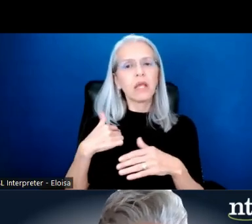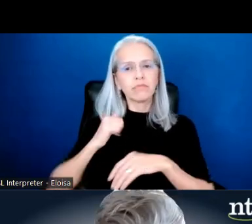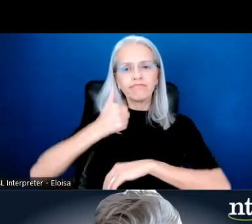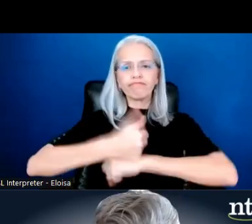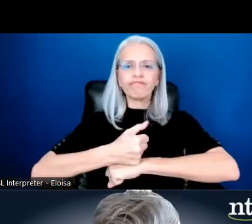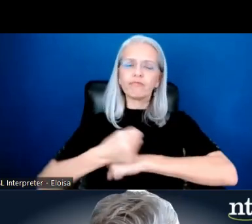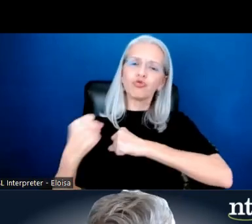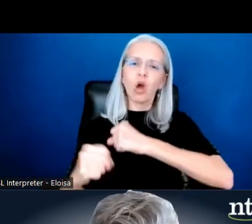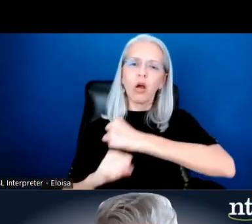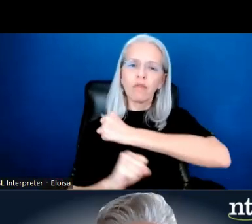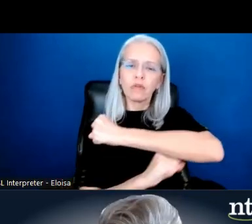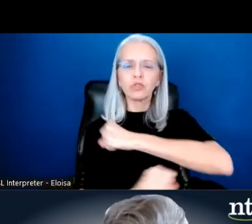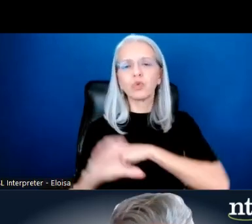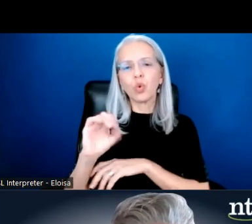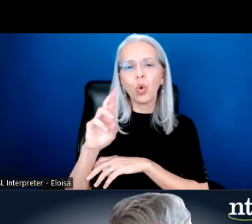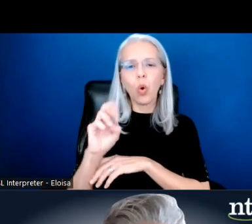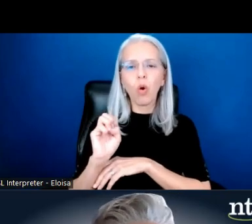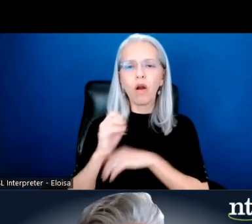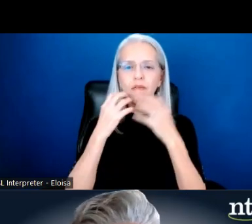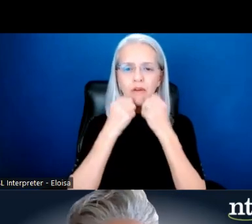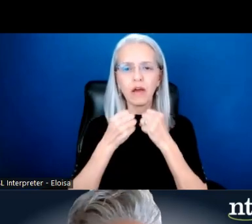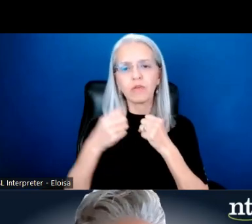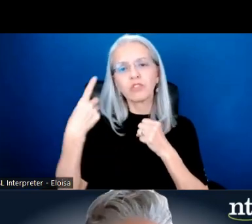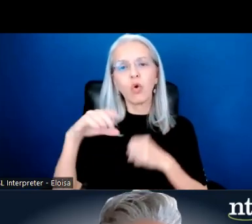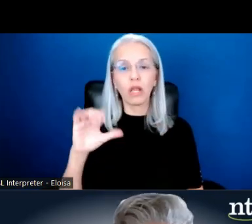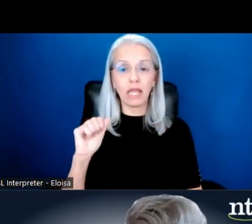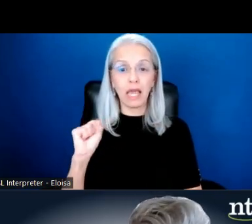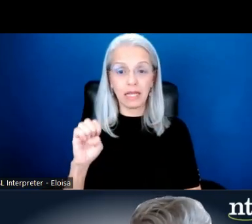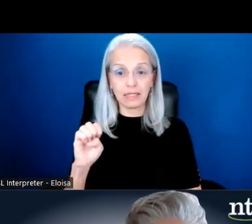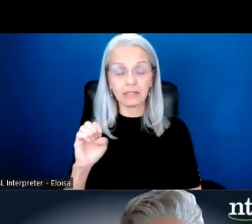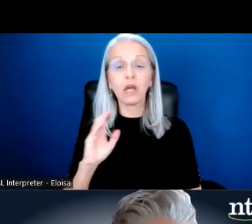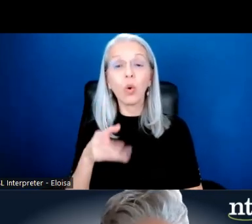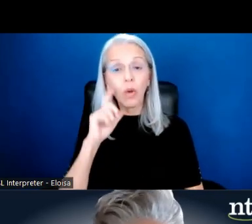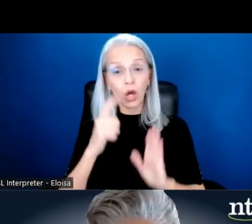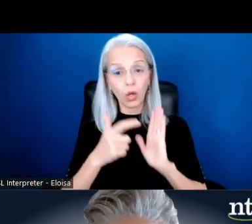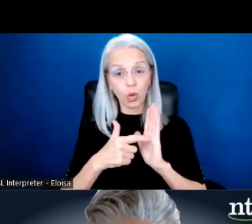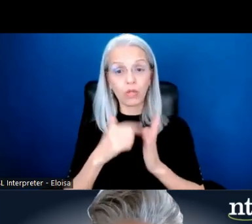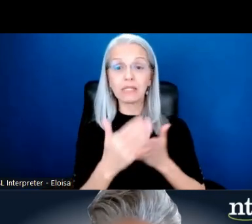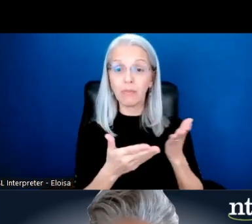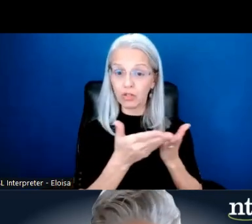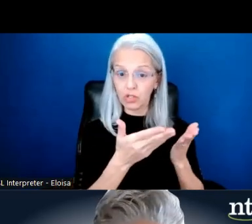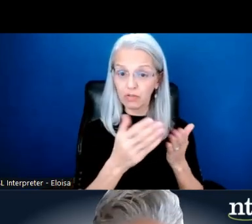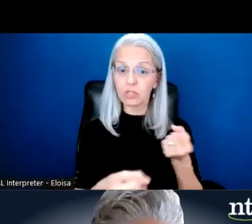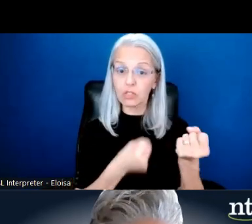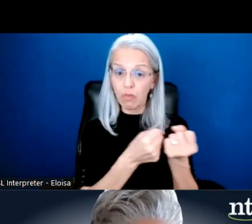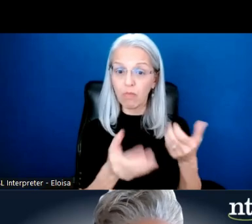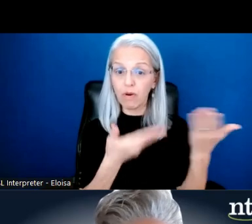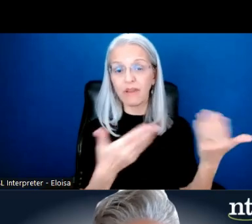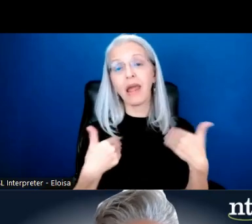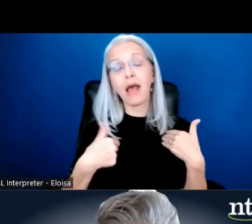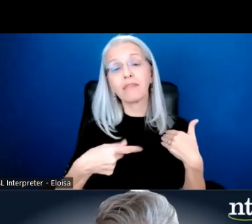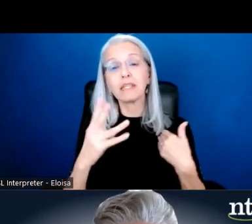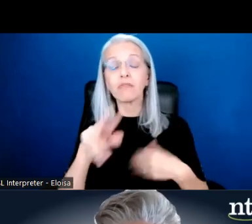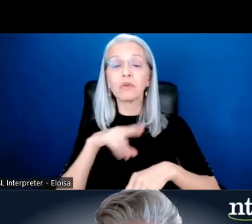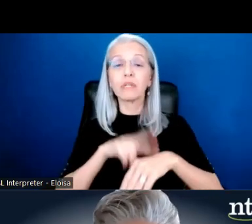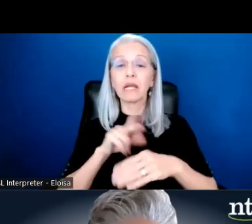core values of CASE. So you'll see some of the services and supports we do. We have several national projects which